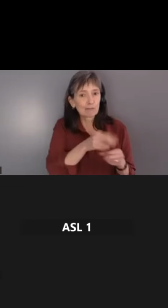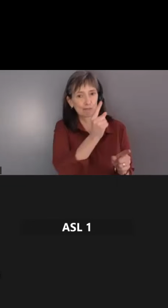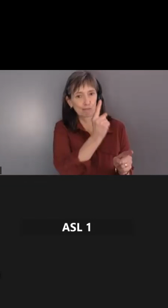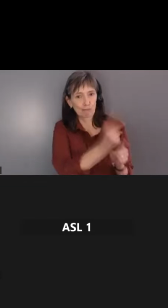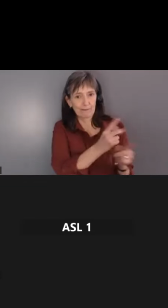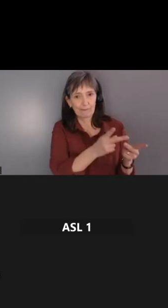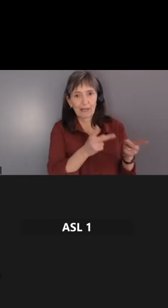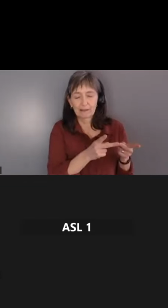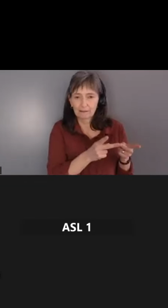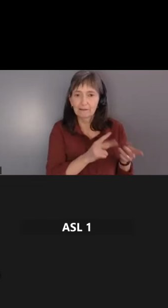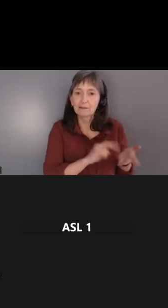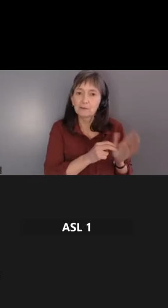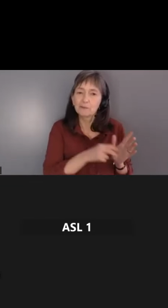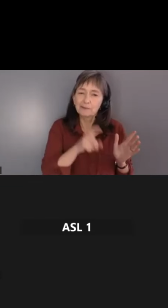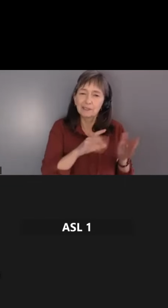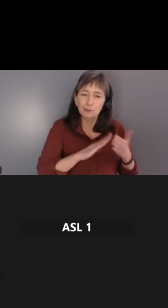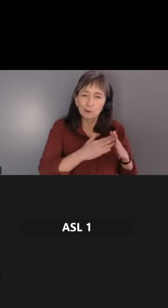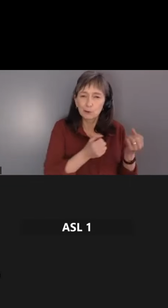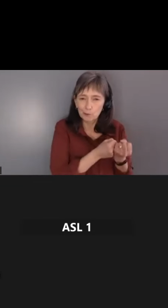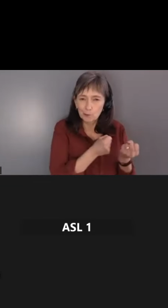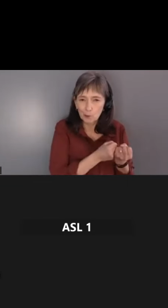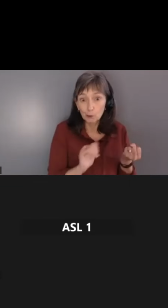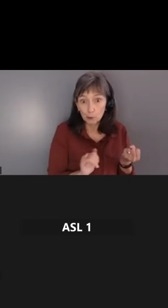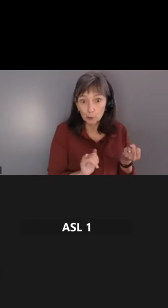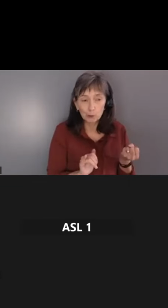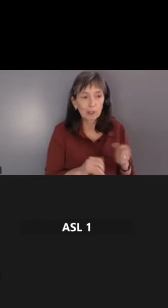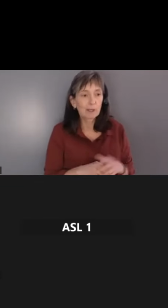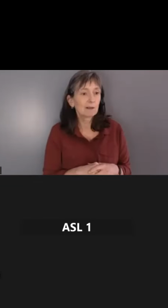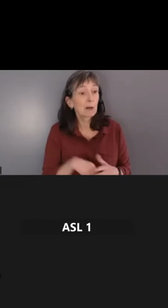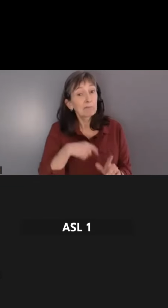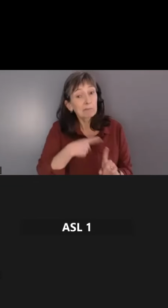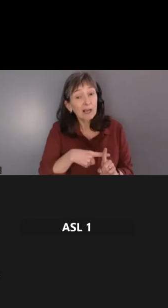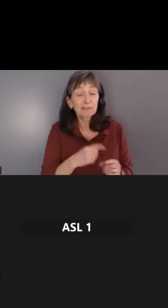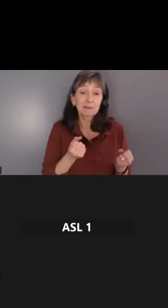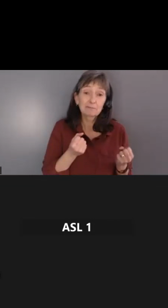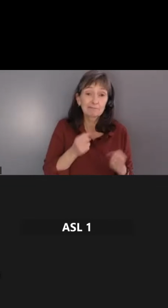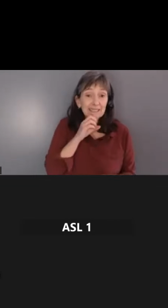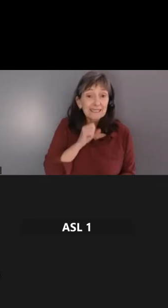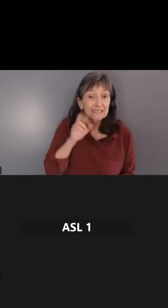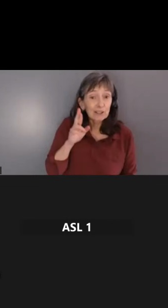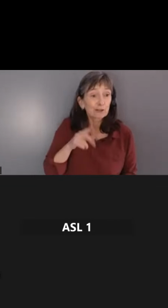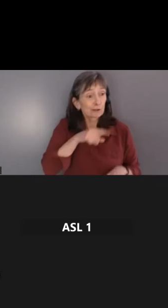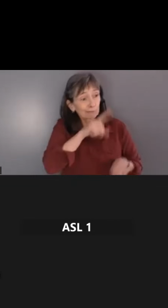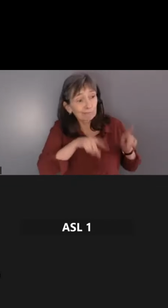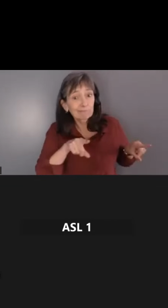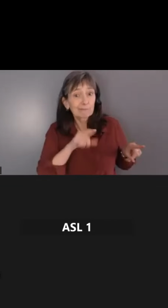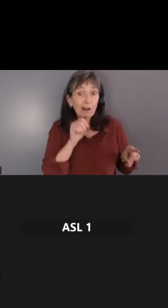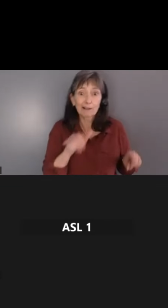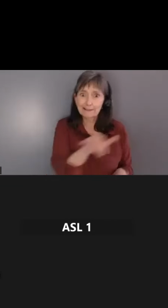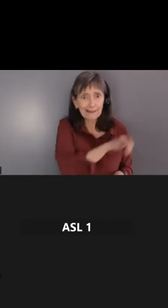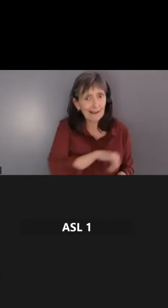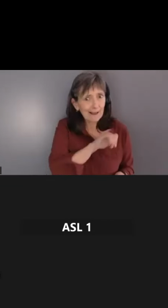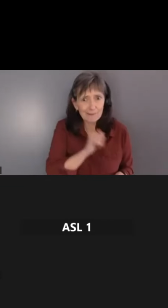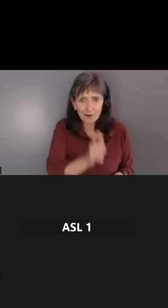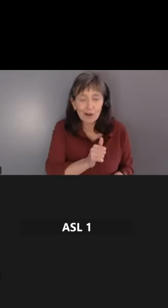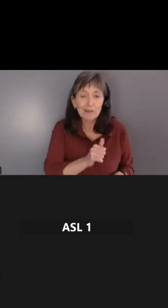wanted to consider the topic while recognizing that older adults have different preferences, needs, and even norms and expectations around where they want to